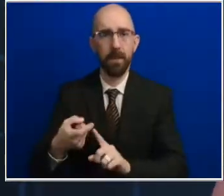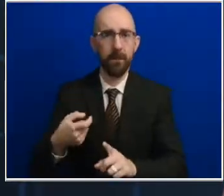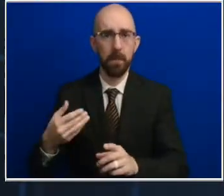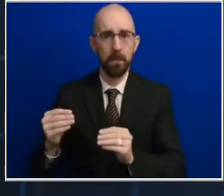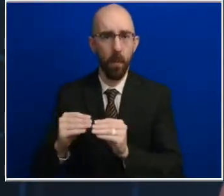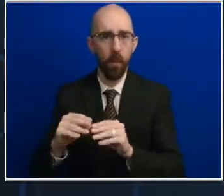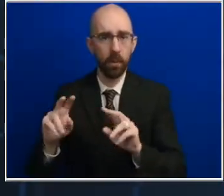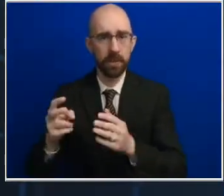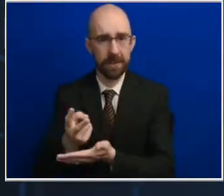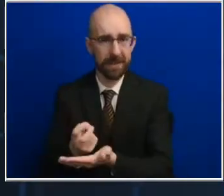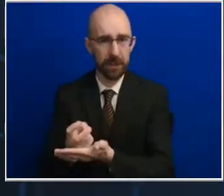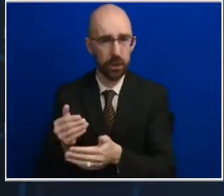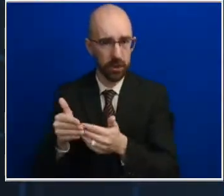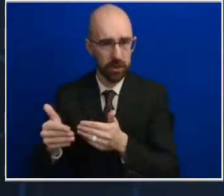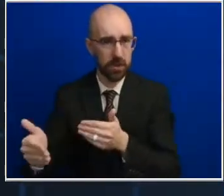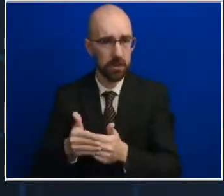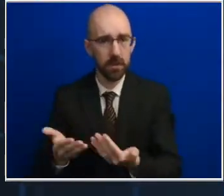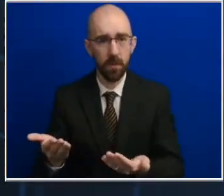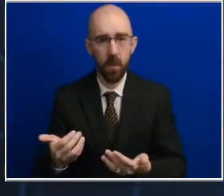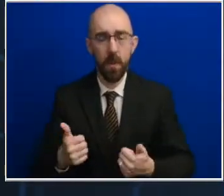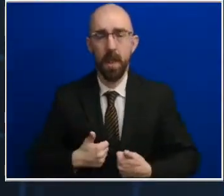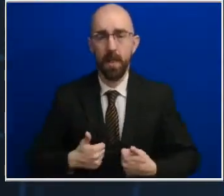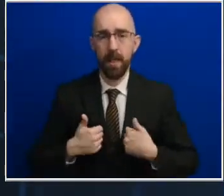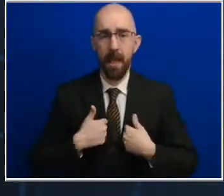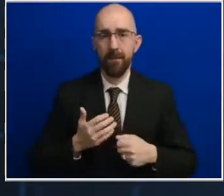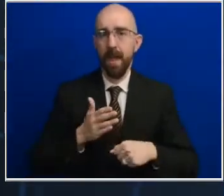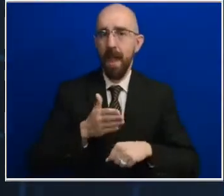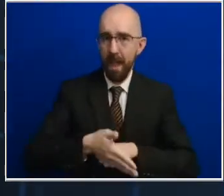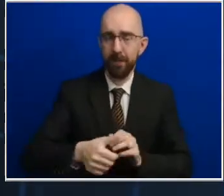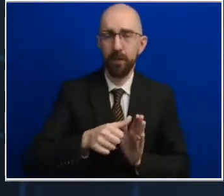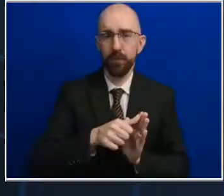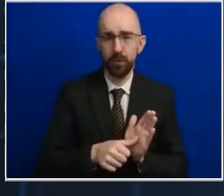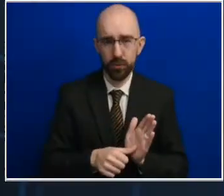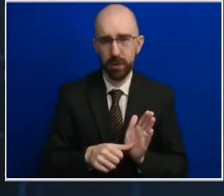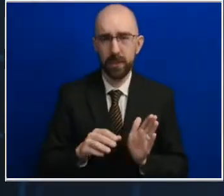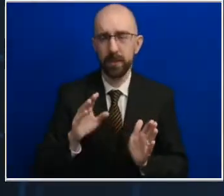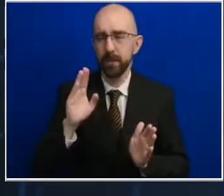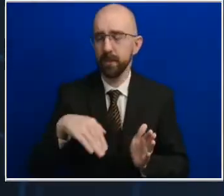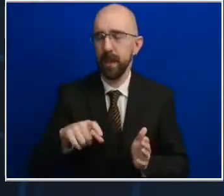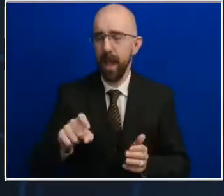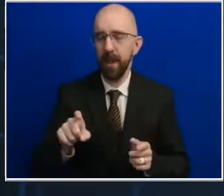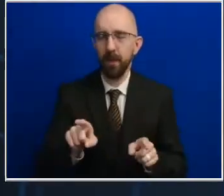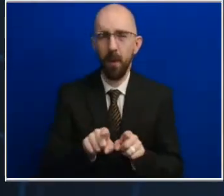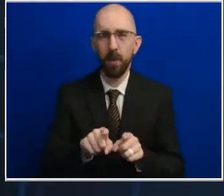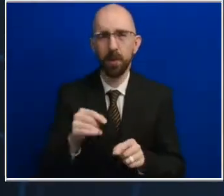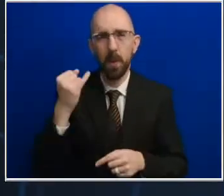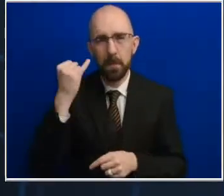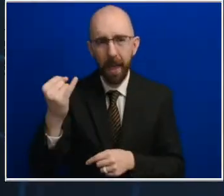life directly after the surgery, you have to also imagine that